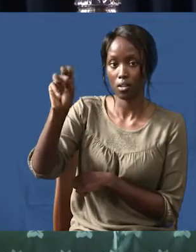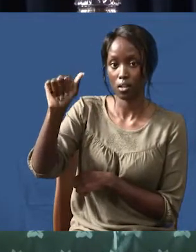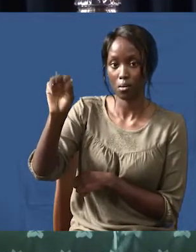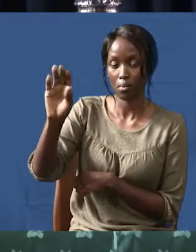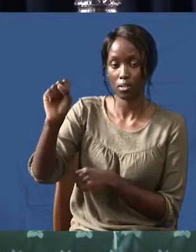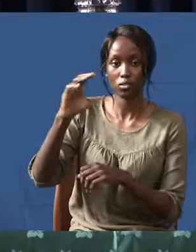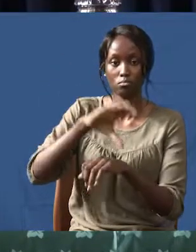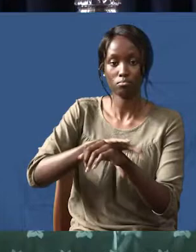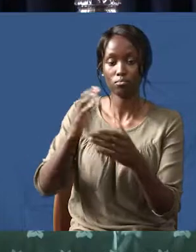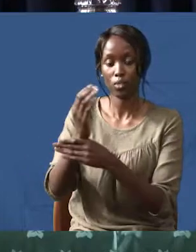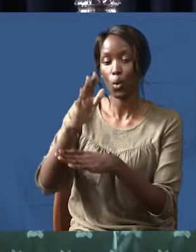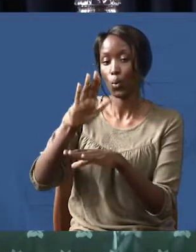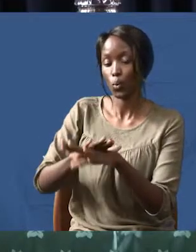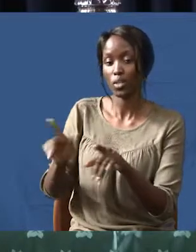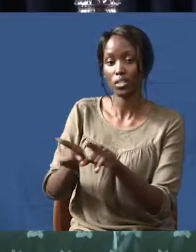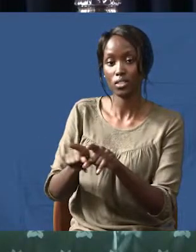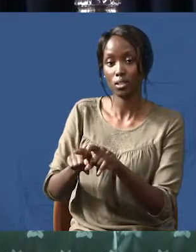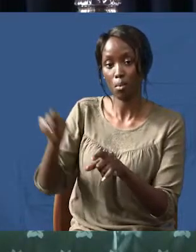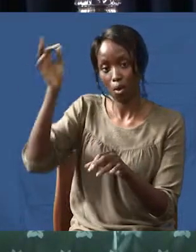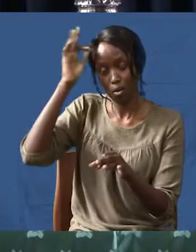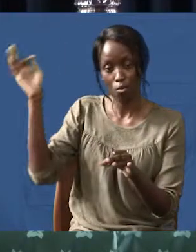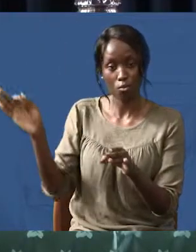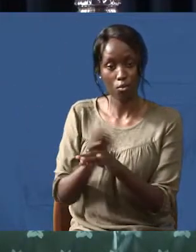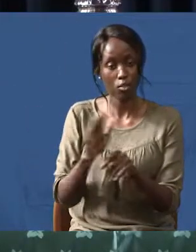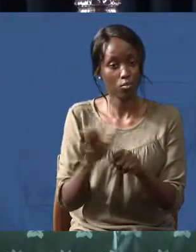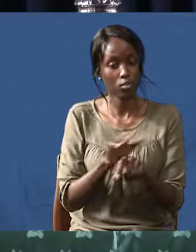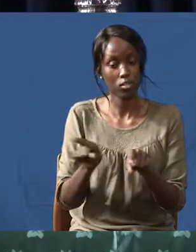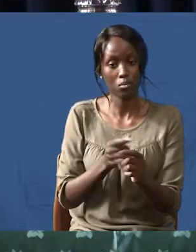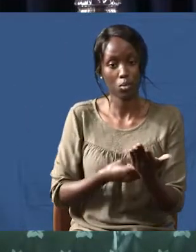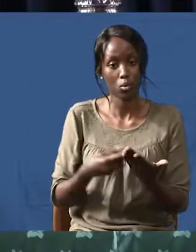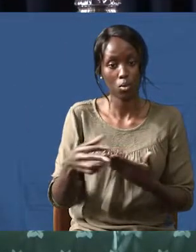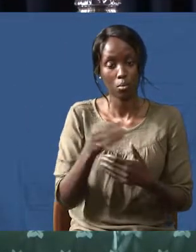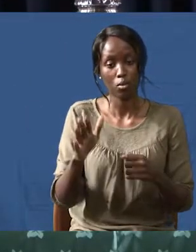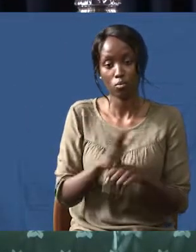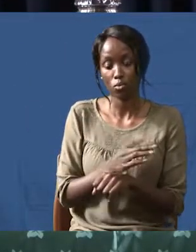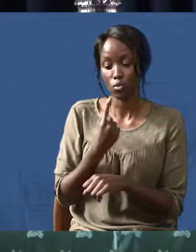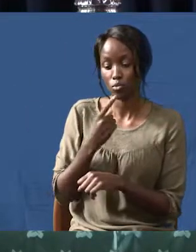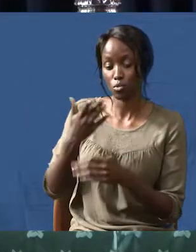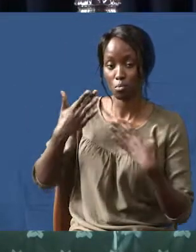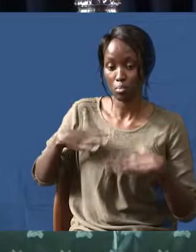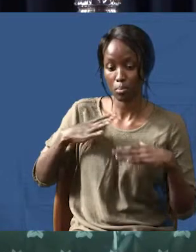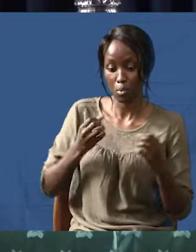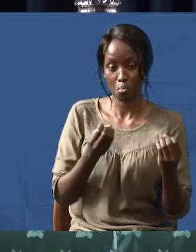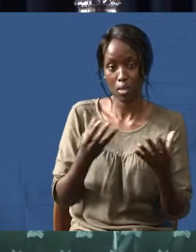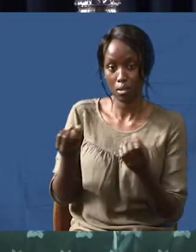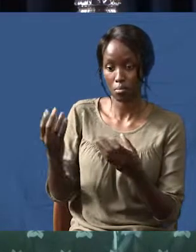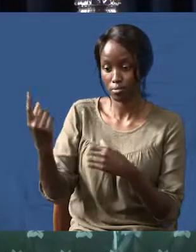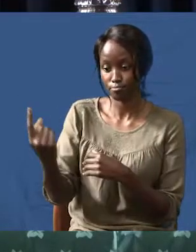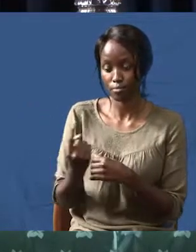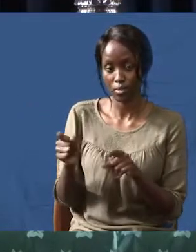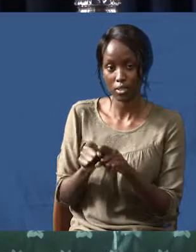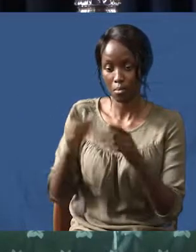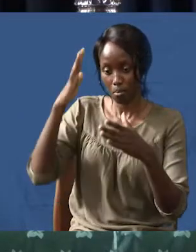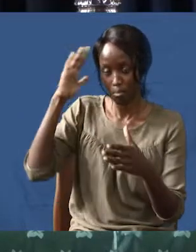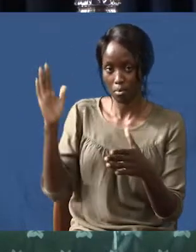of the Holy Spirit and faith, and a great number of people were brought to the Lord.